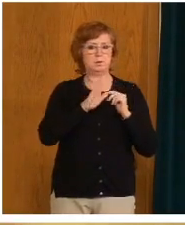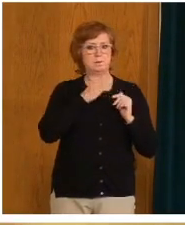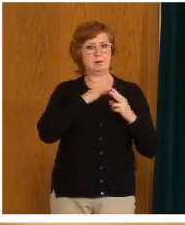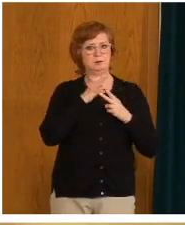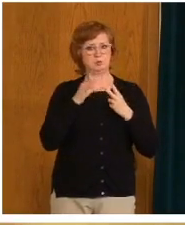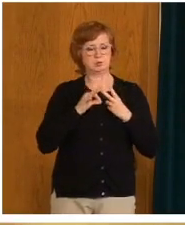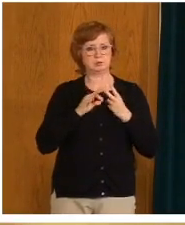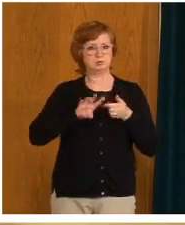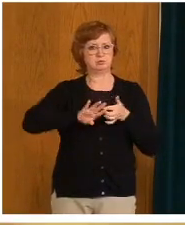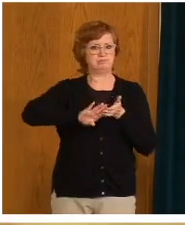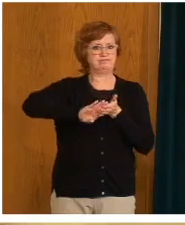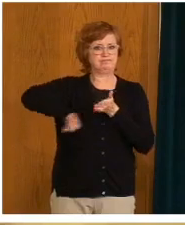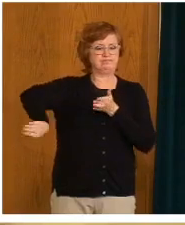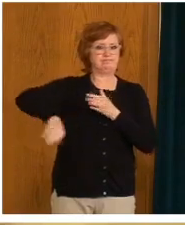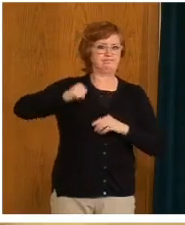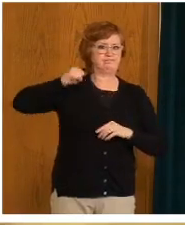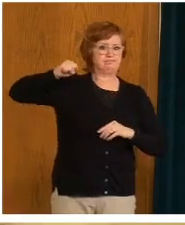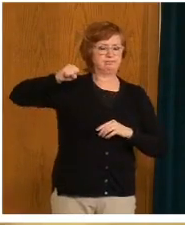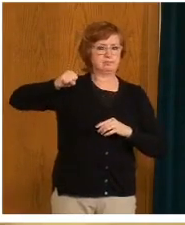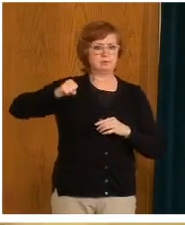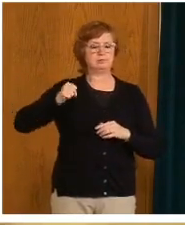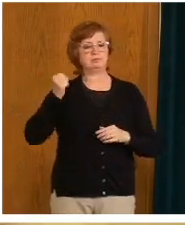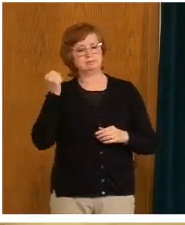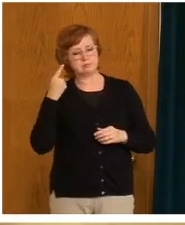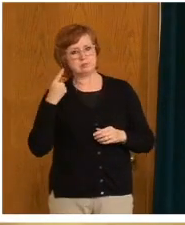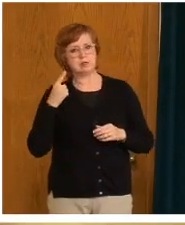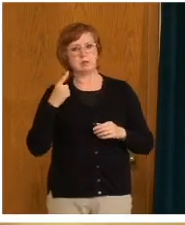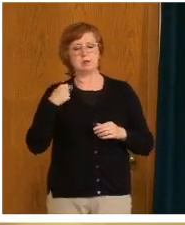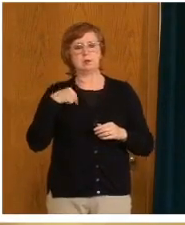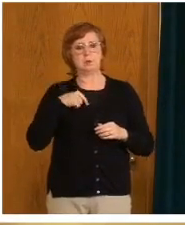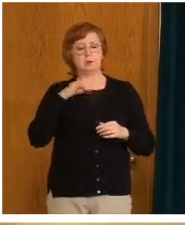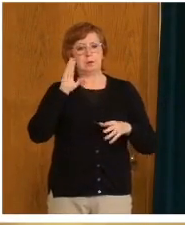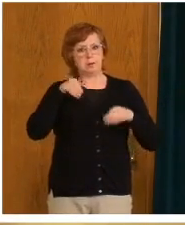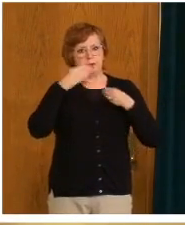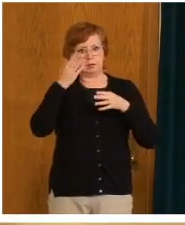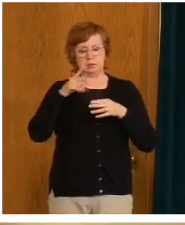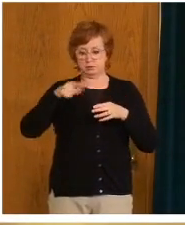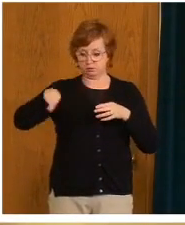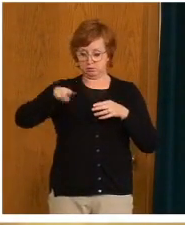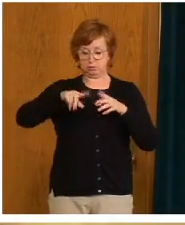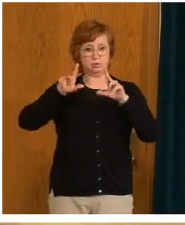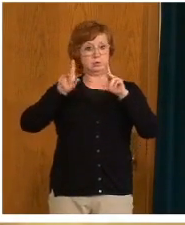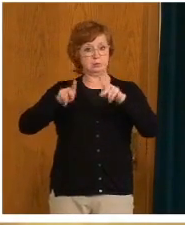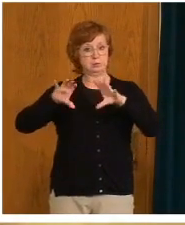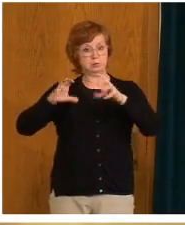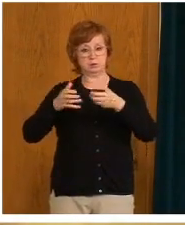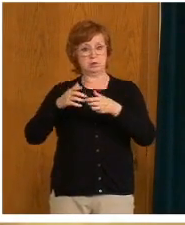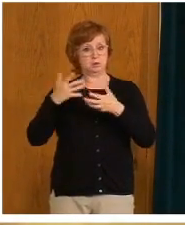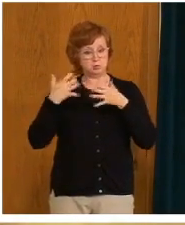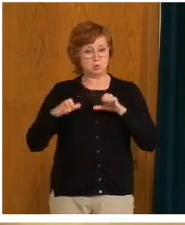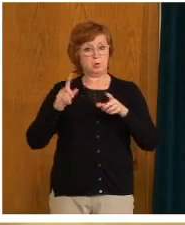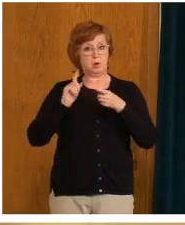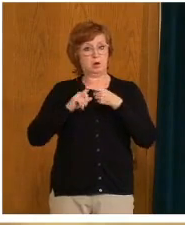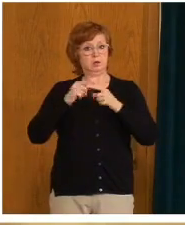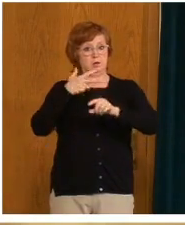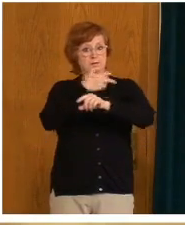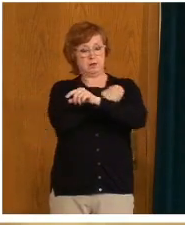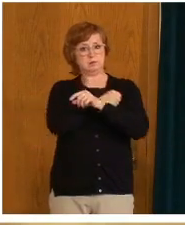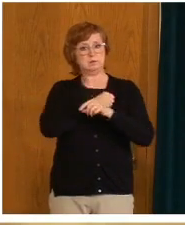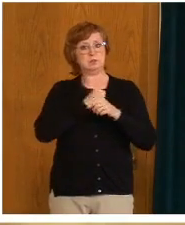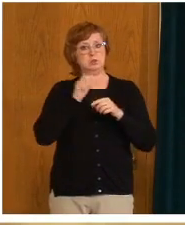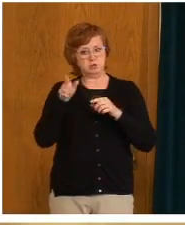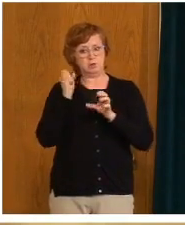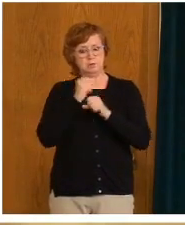will be available, those that make a conscious choice to not be vaccinated. And I would ask people to take that decision very,